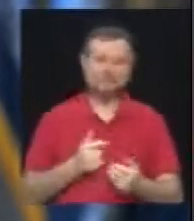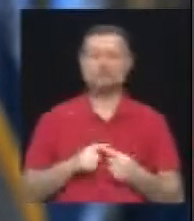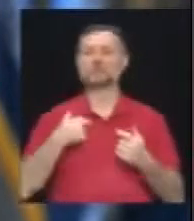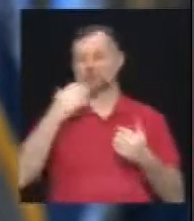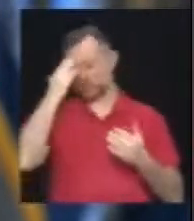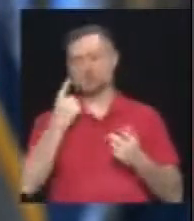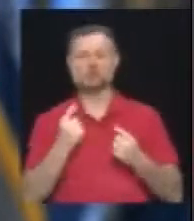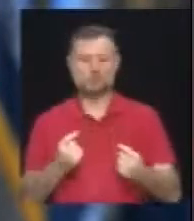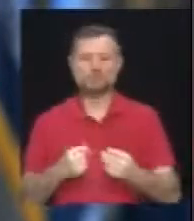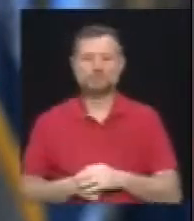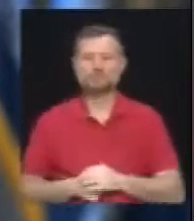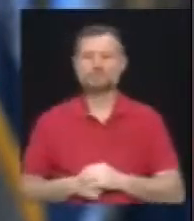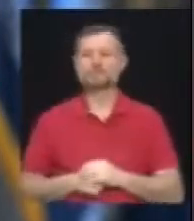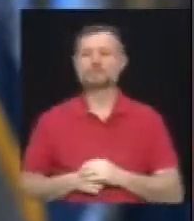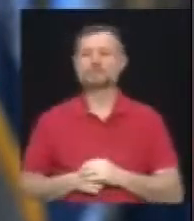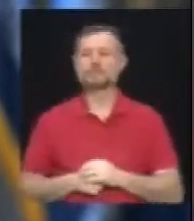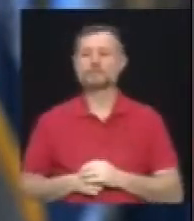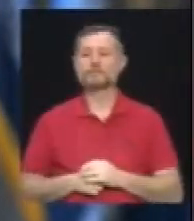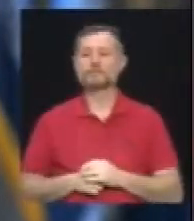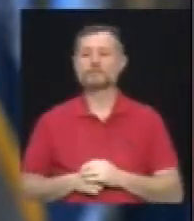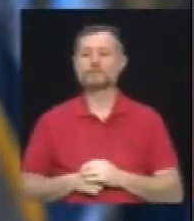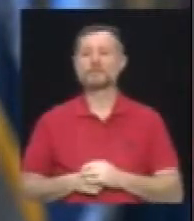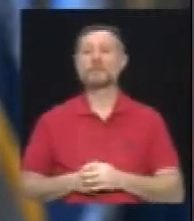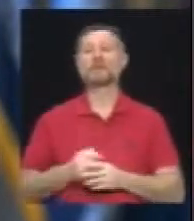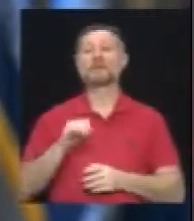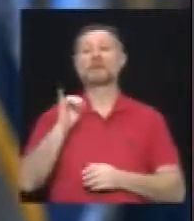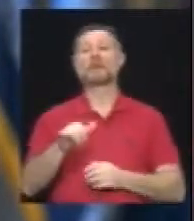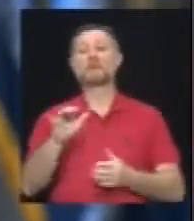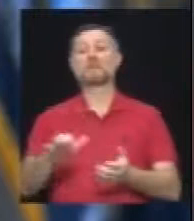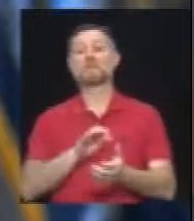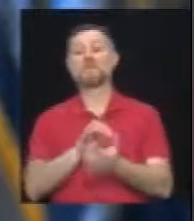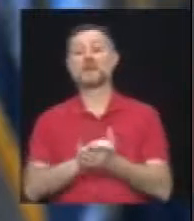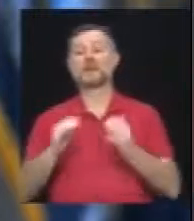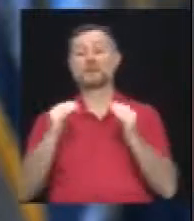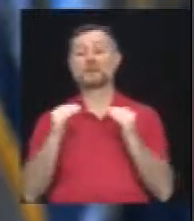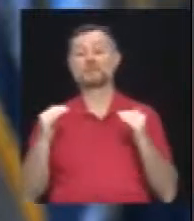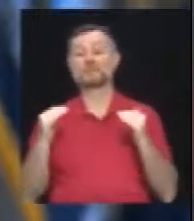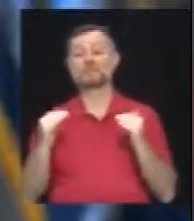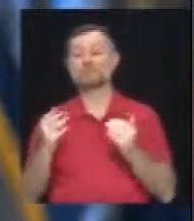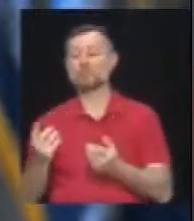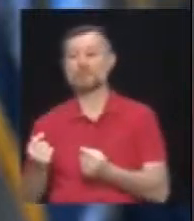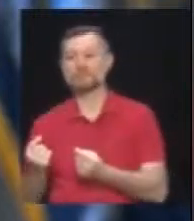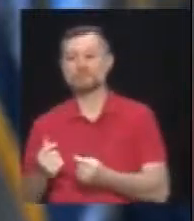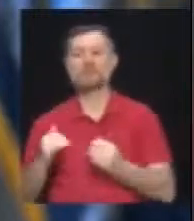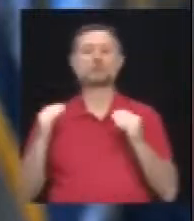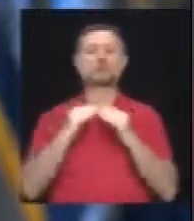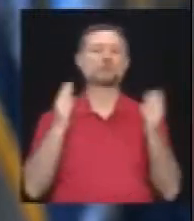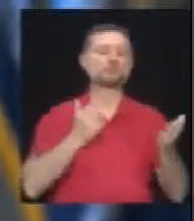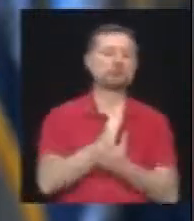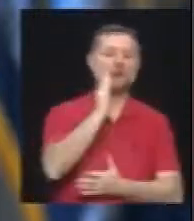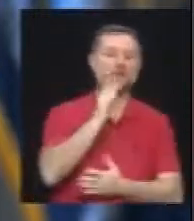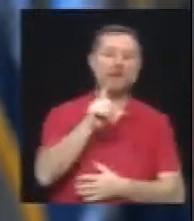you when we had to tackle the moral and legal question of marriage equality and equal rights for the